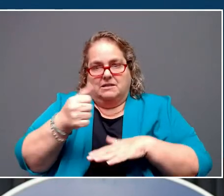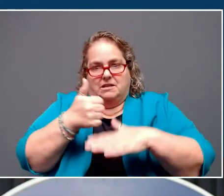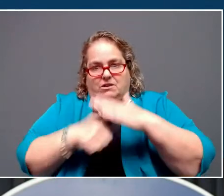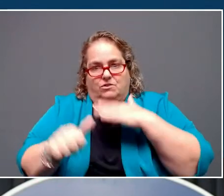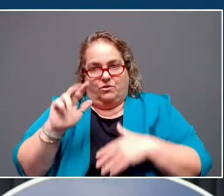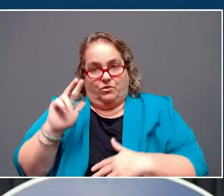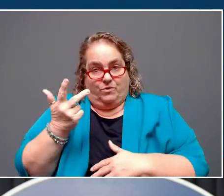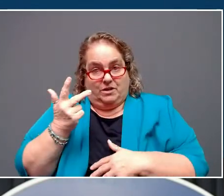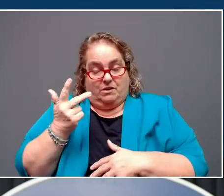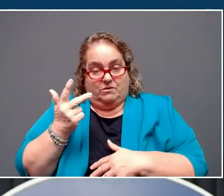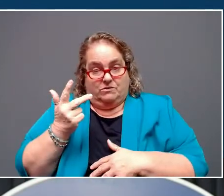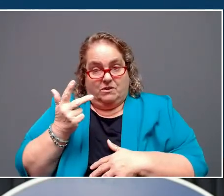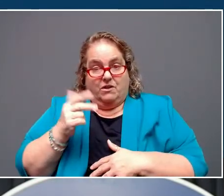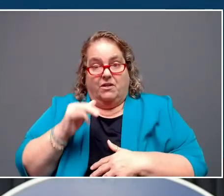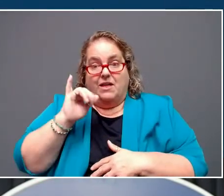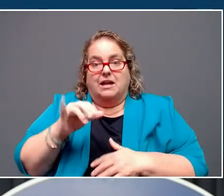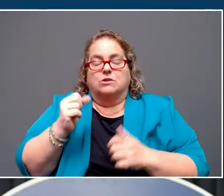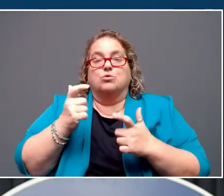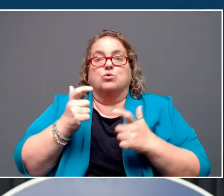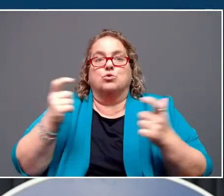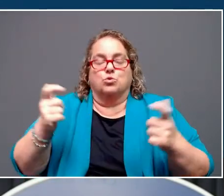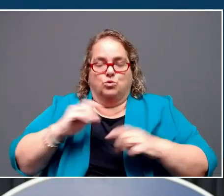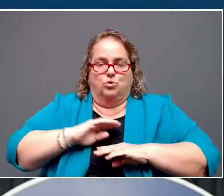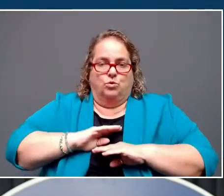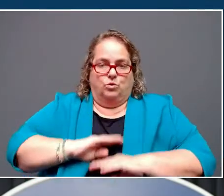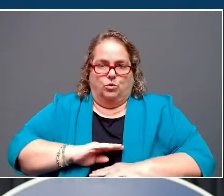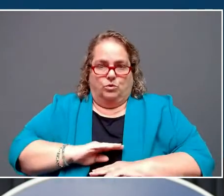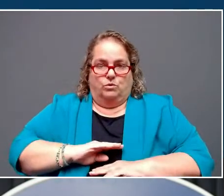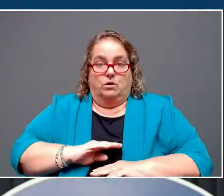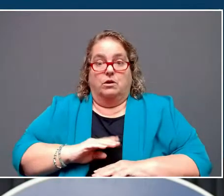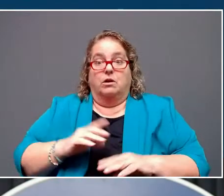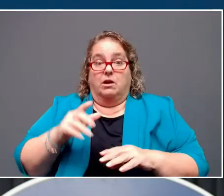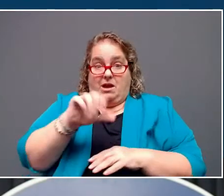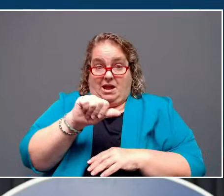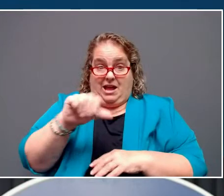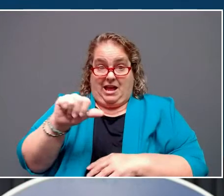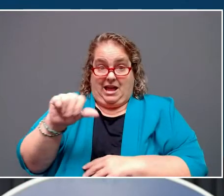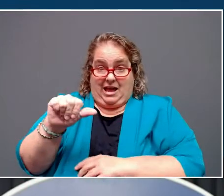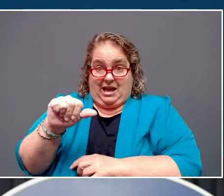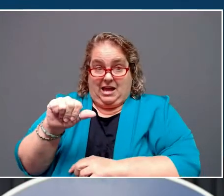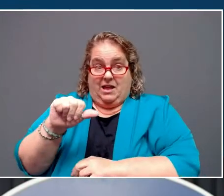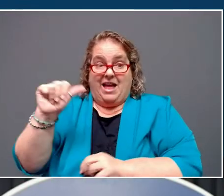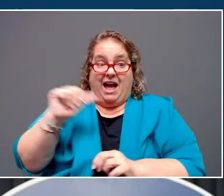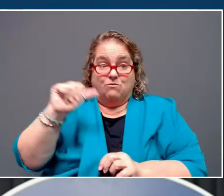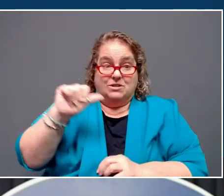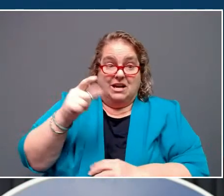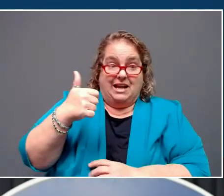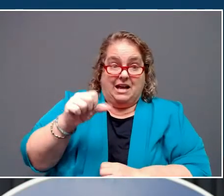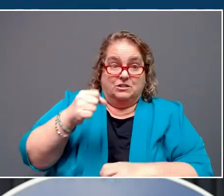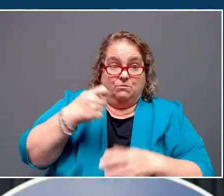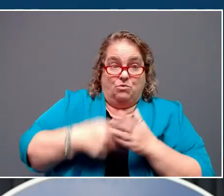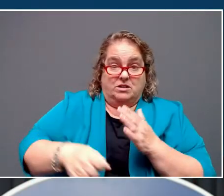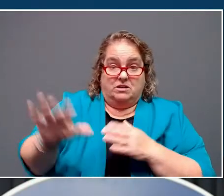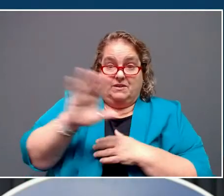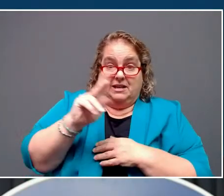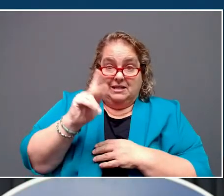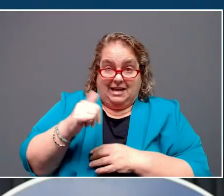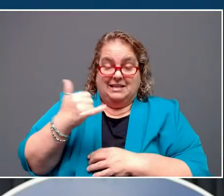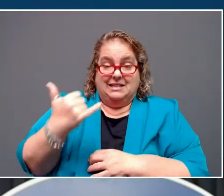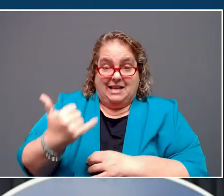That is a huge relief. And according to AAA, if we can go back, the average gas price across Kentucky is now down